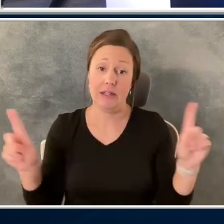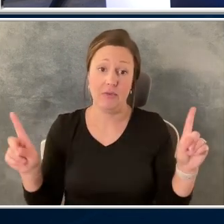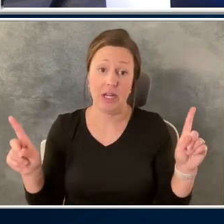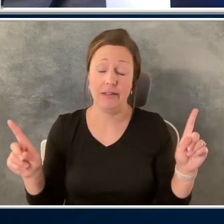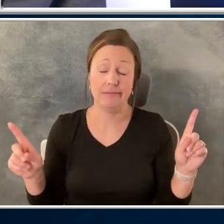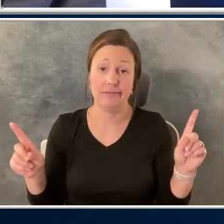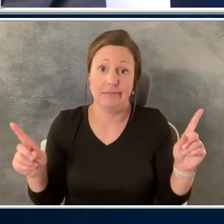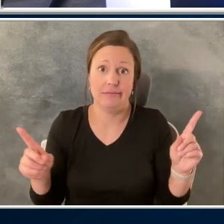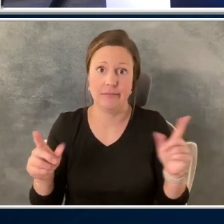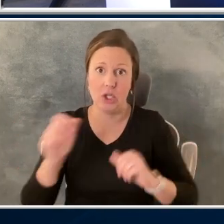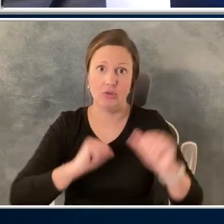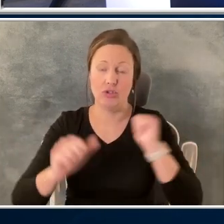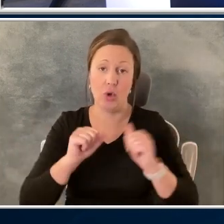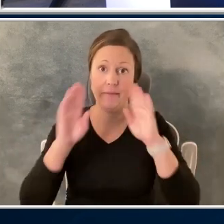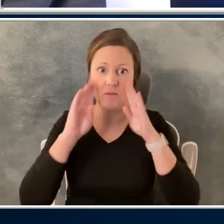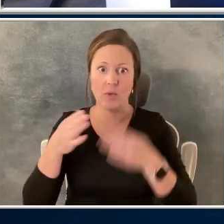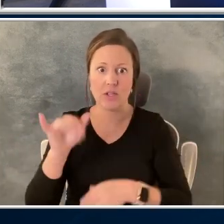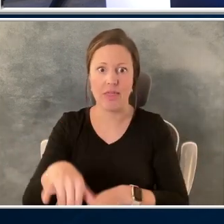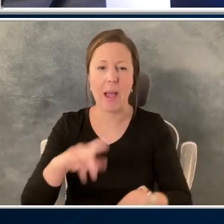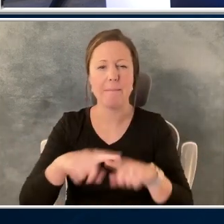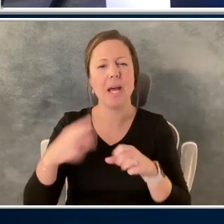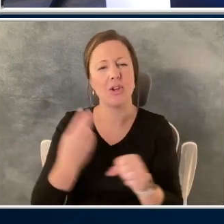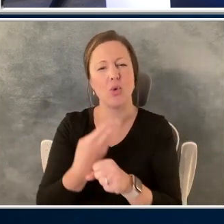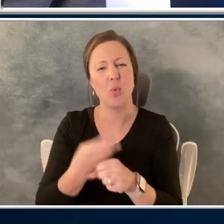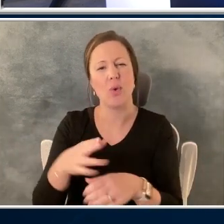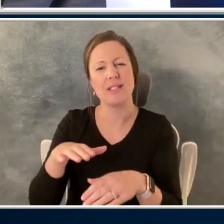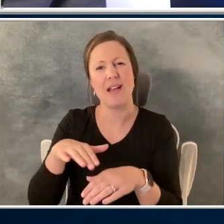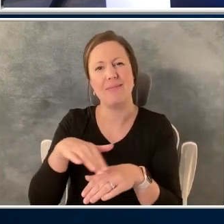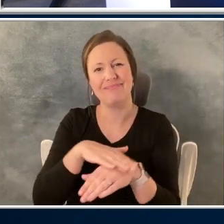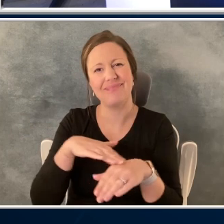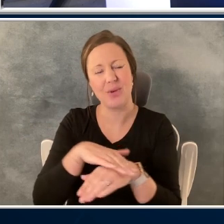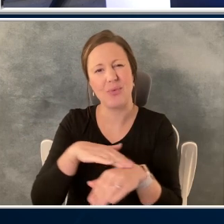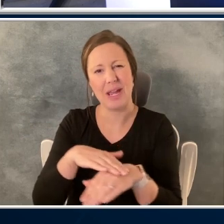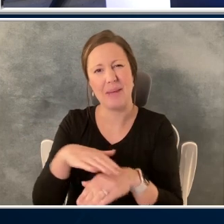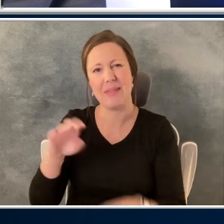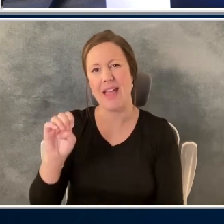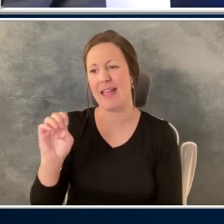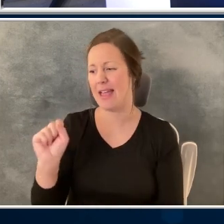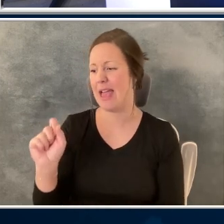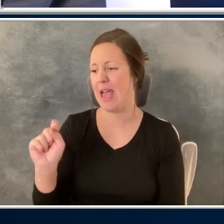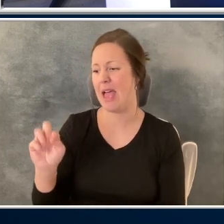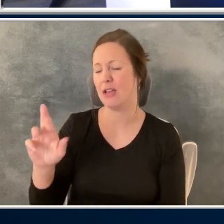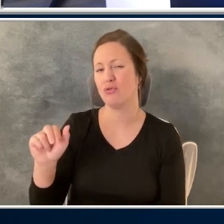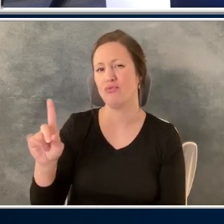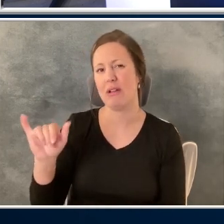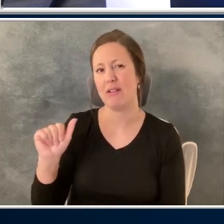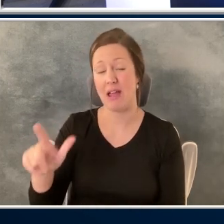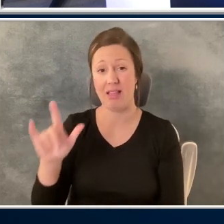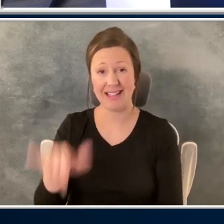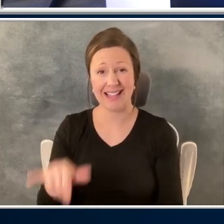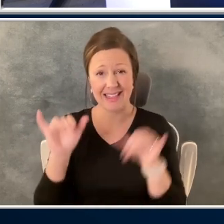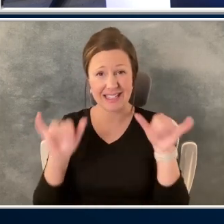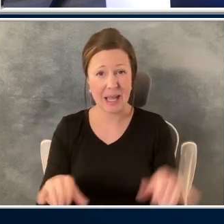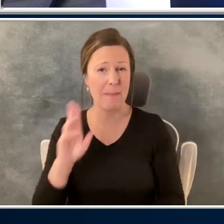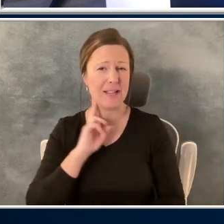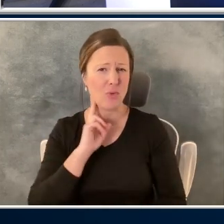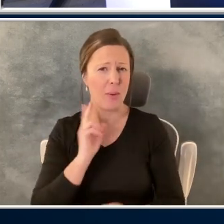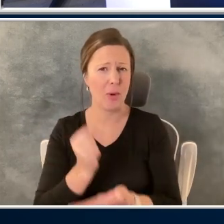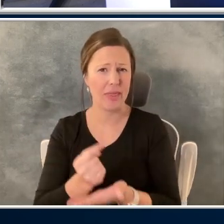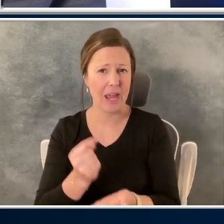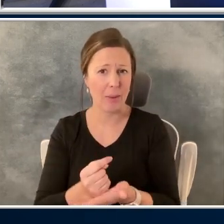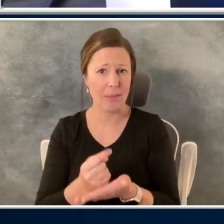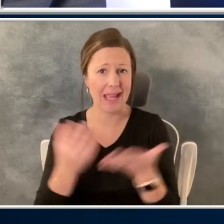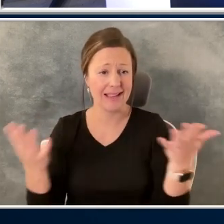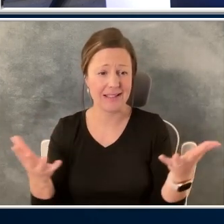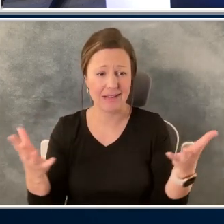topically. She uses this because of painful intercourse. Is that the same as hormone therapy? Is it absorbed the same as if you were to